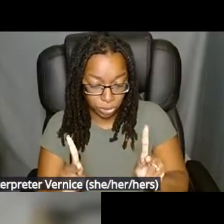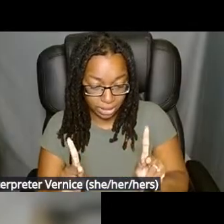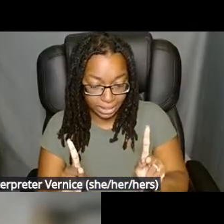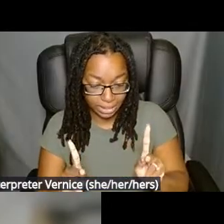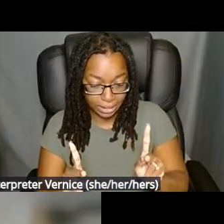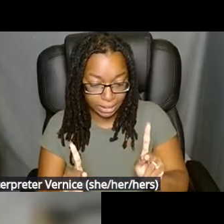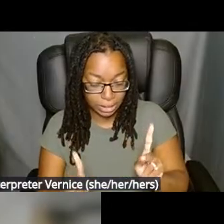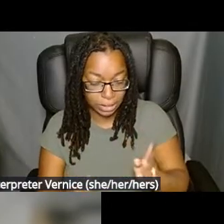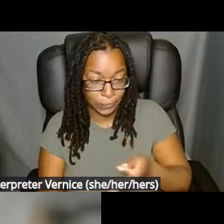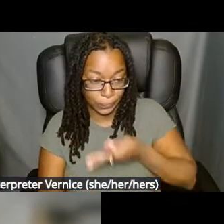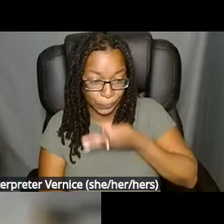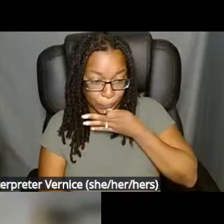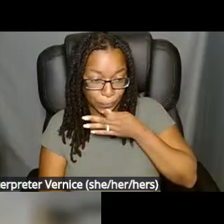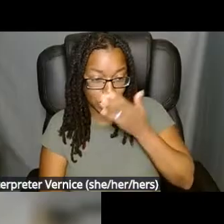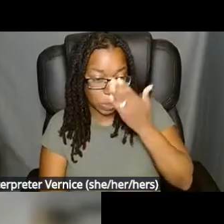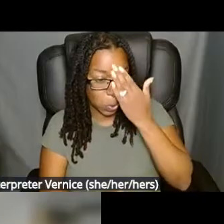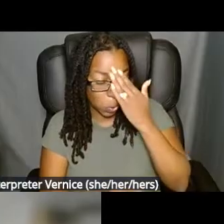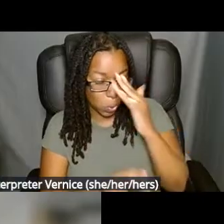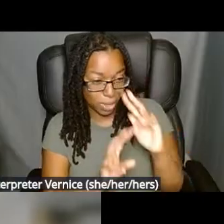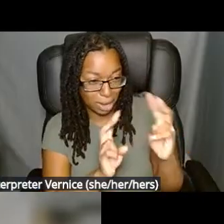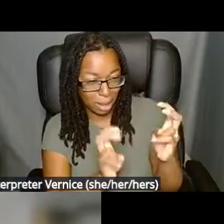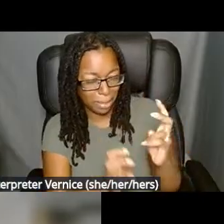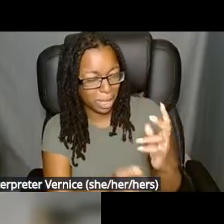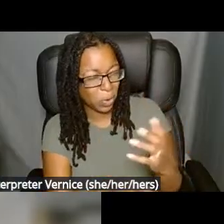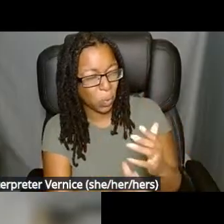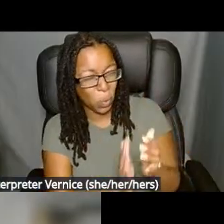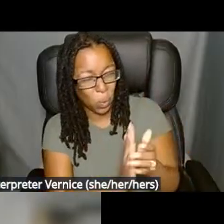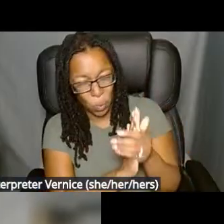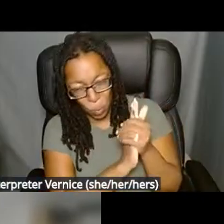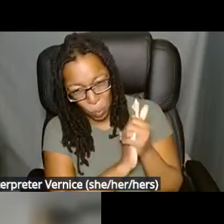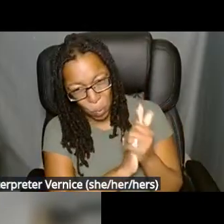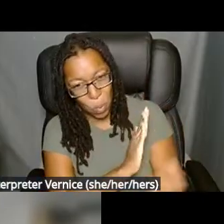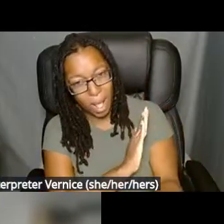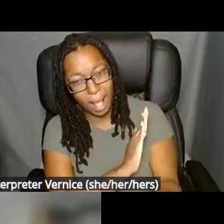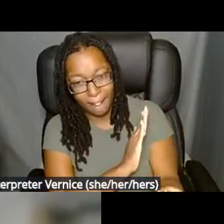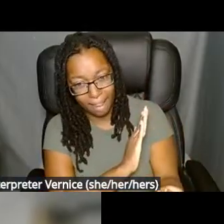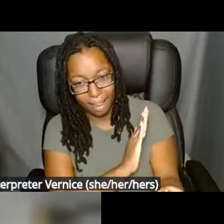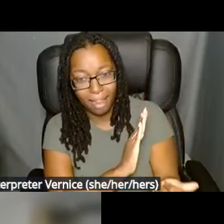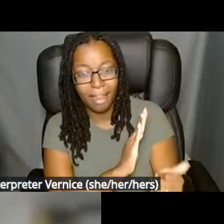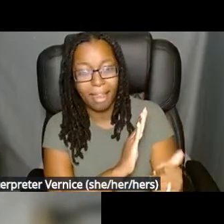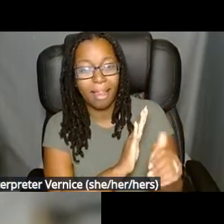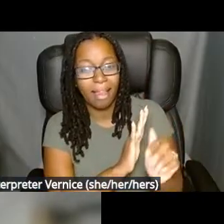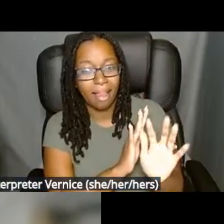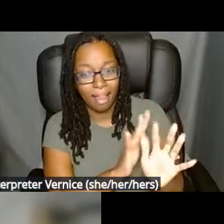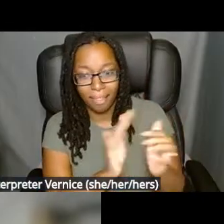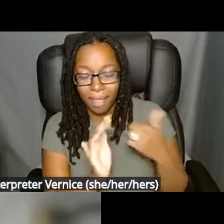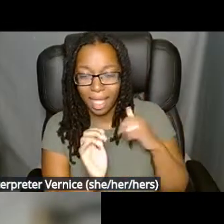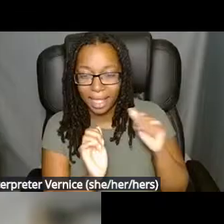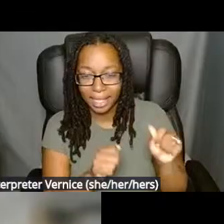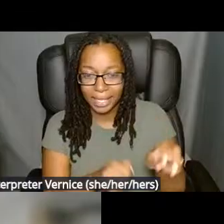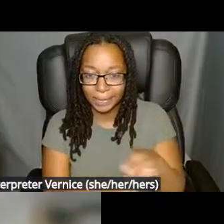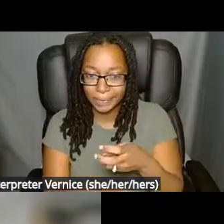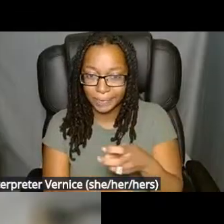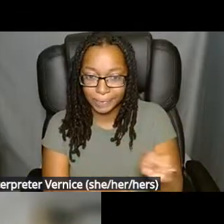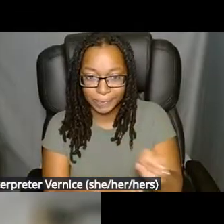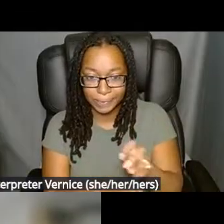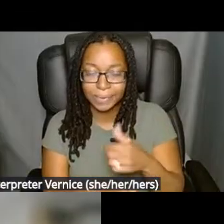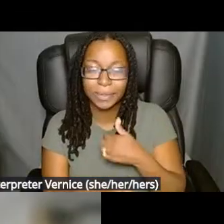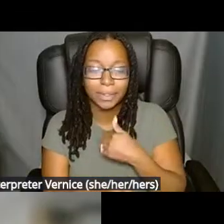example. While I was, of course, I moved from Nigeria to Finland to England and then to Germany and then to the US. But here's the